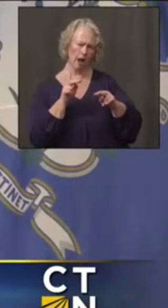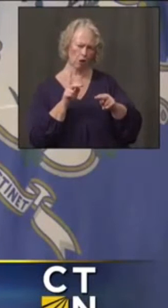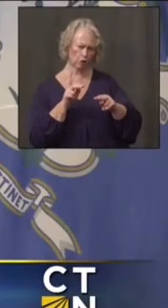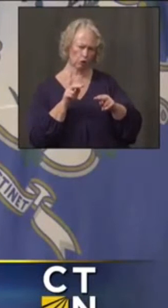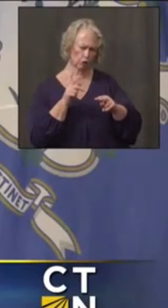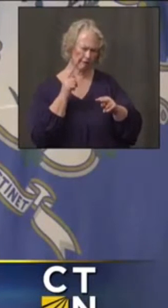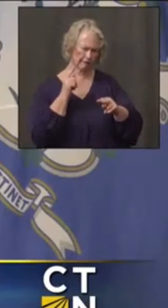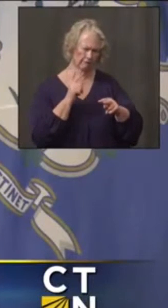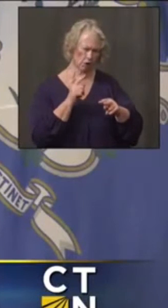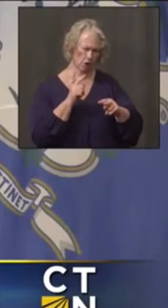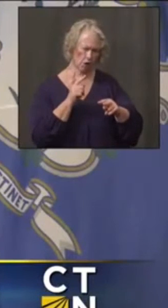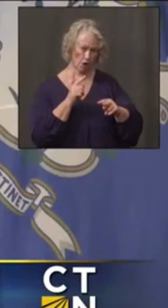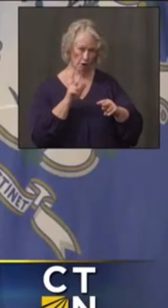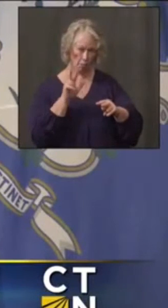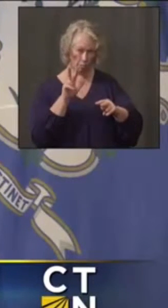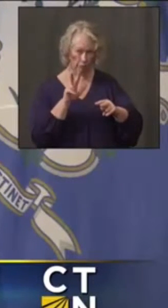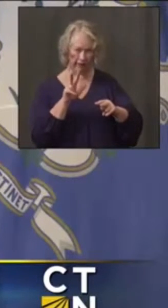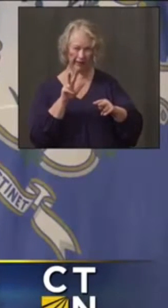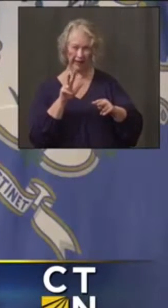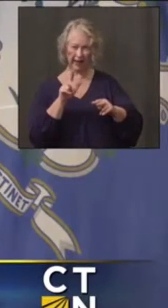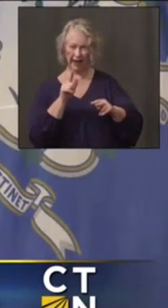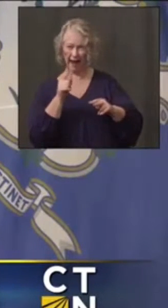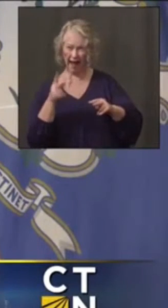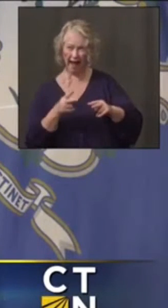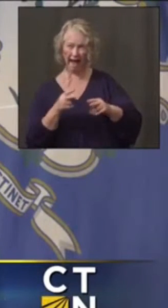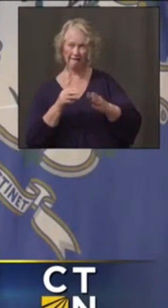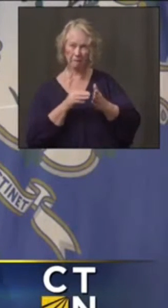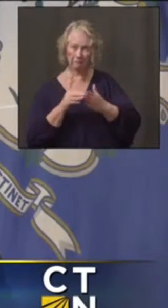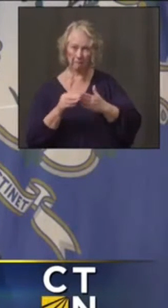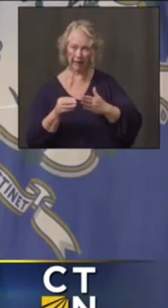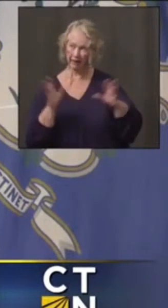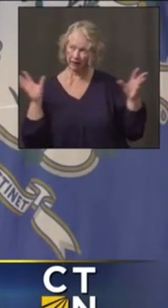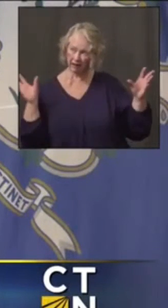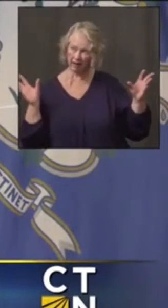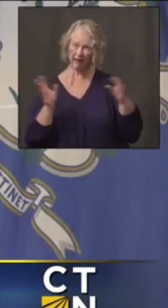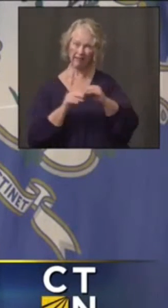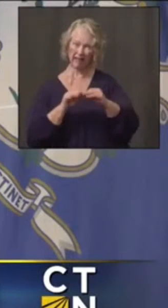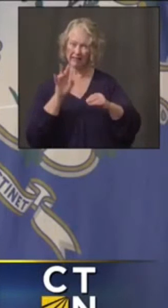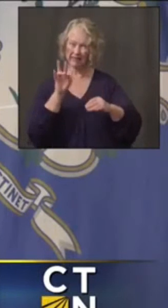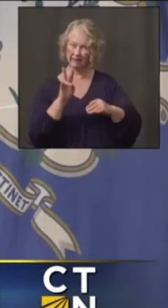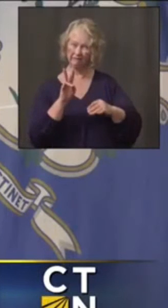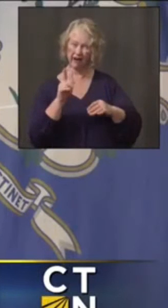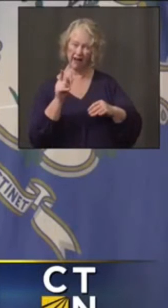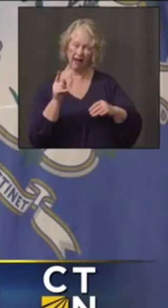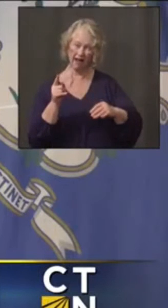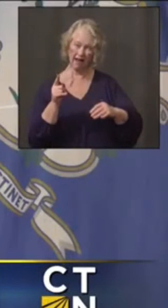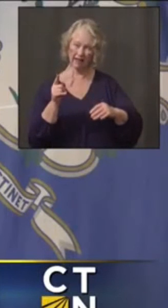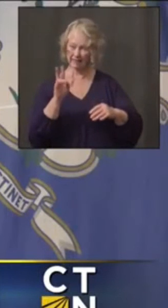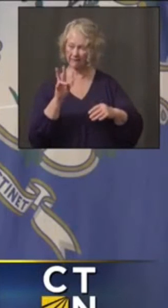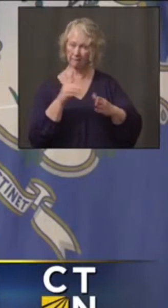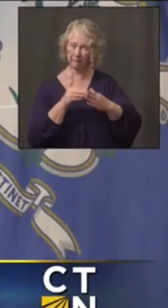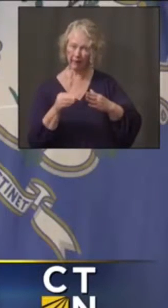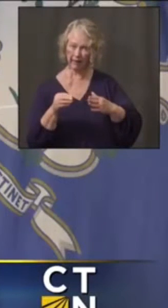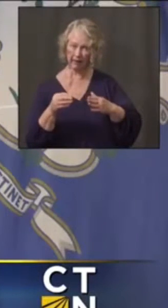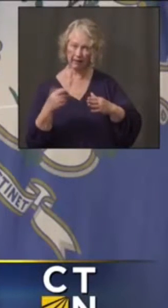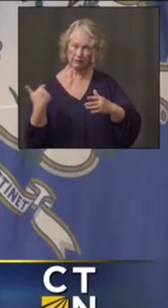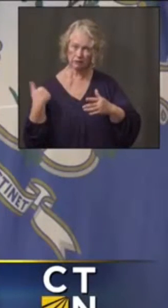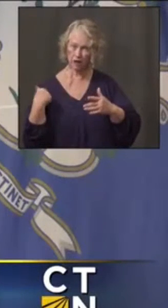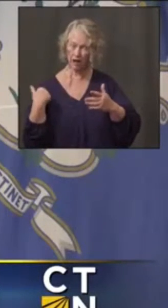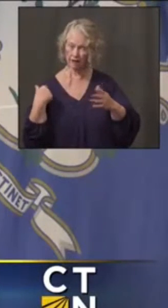3.5 million people. Times 2, that would be 7 million vaccinations. Tell us about some of those challenges there,